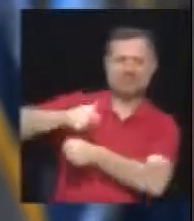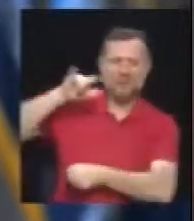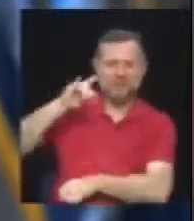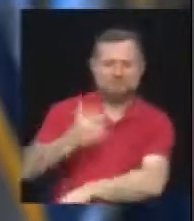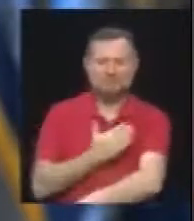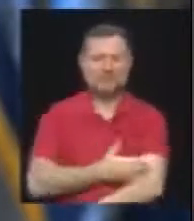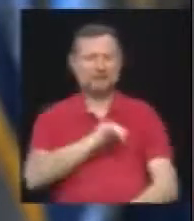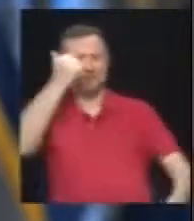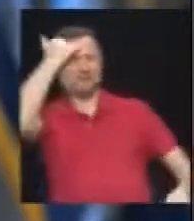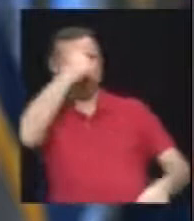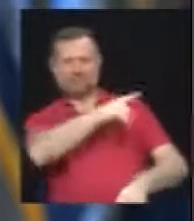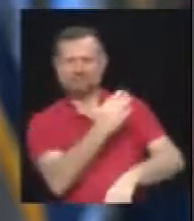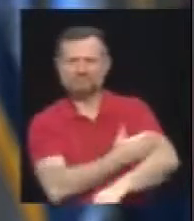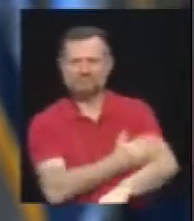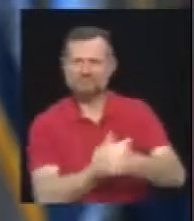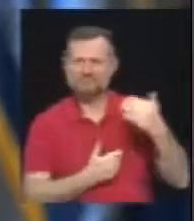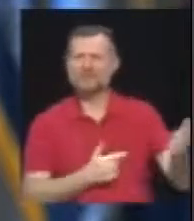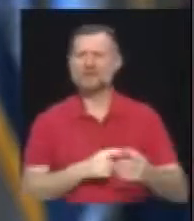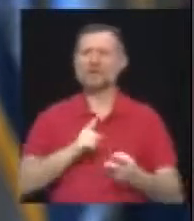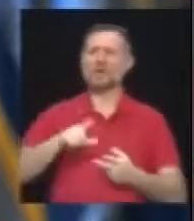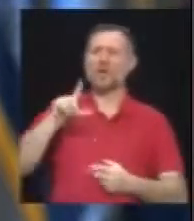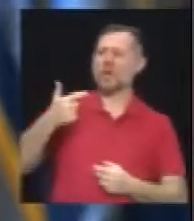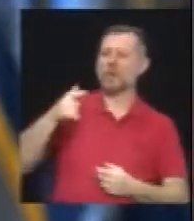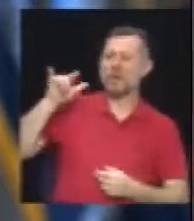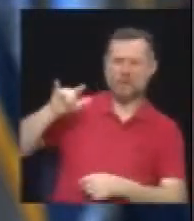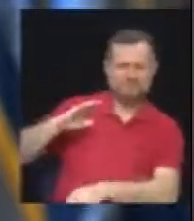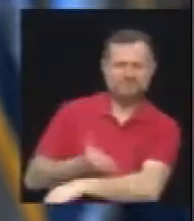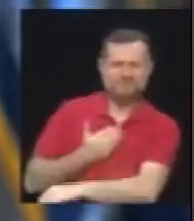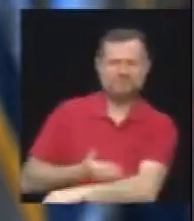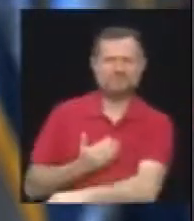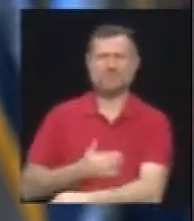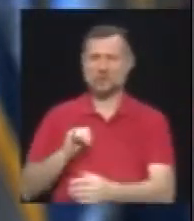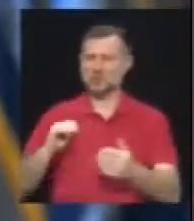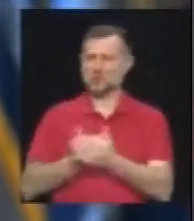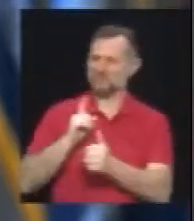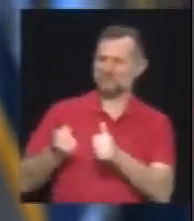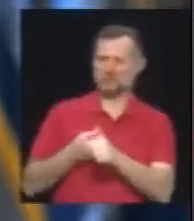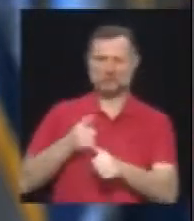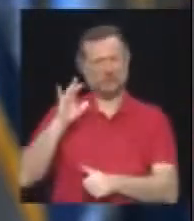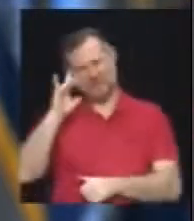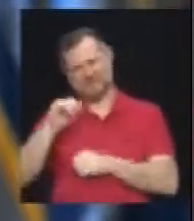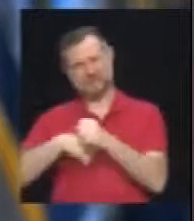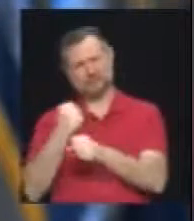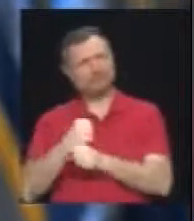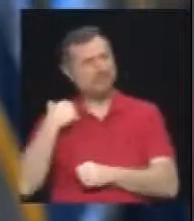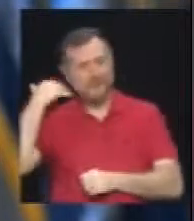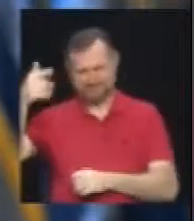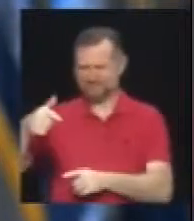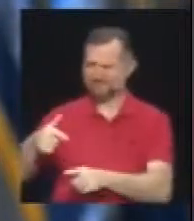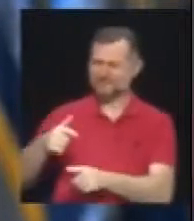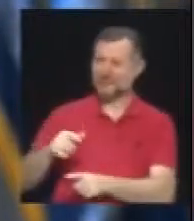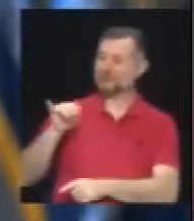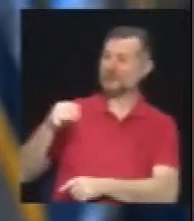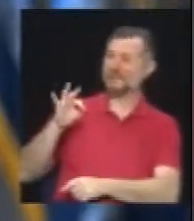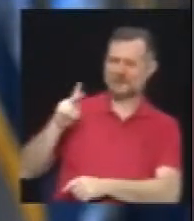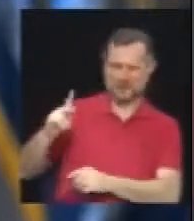A new LaGuardia airport, first new airport in the nation in 25 years. A new JFK airport. A new Penn